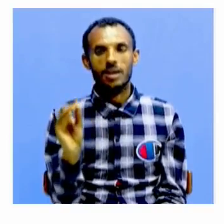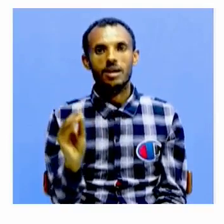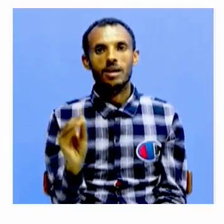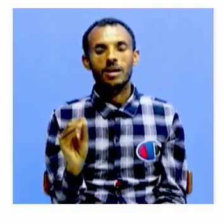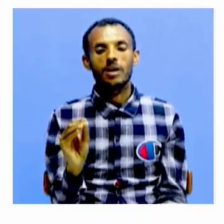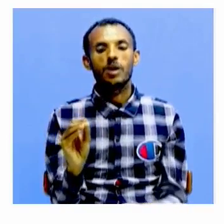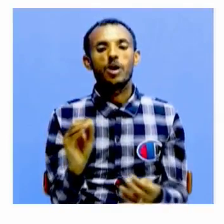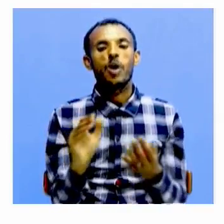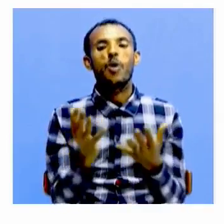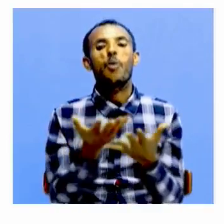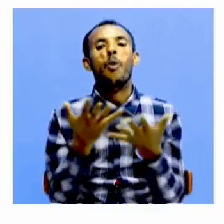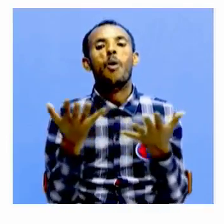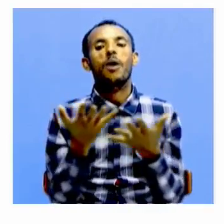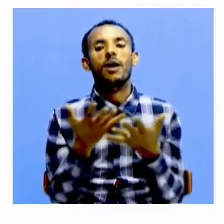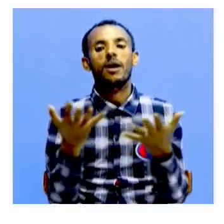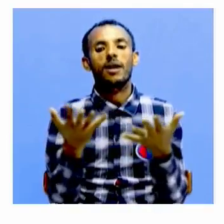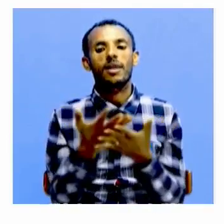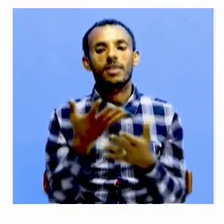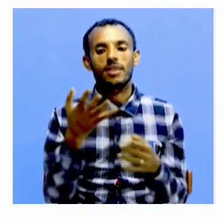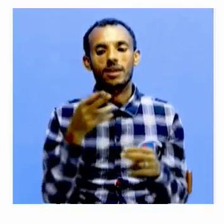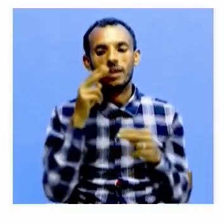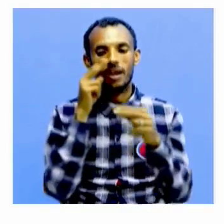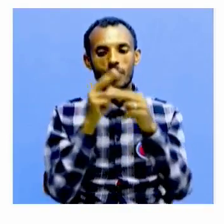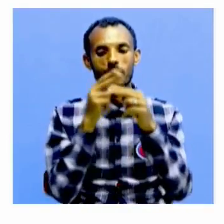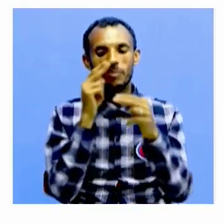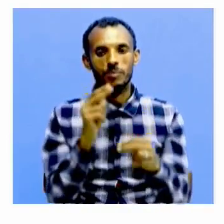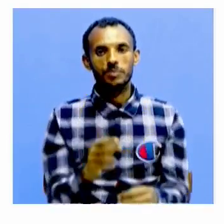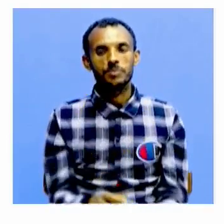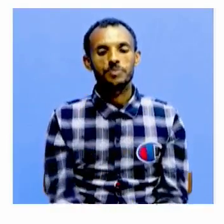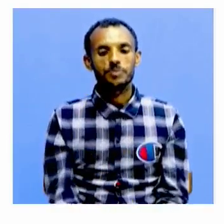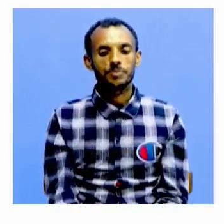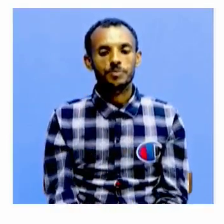and concrete.